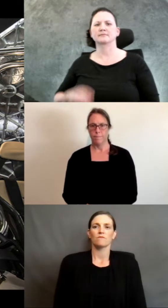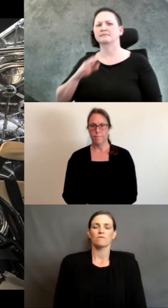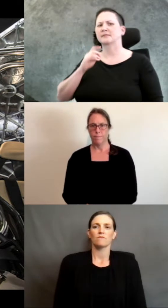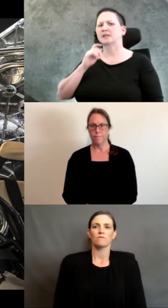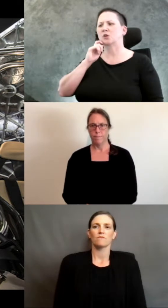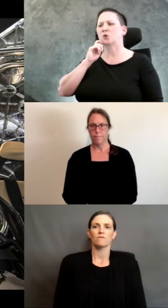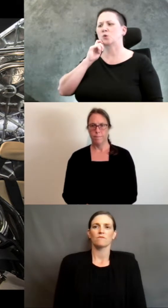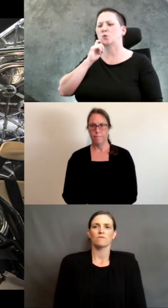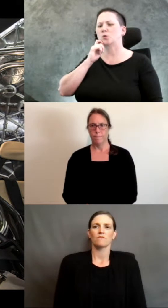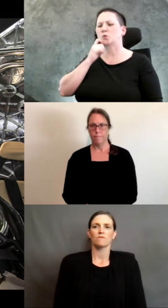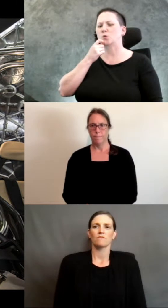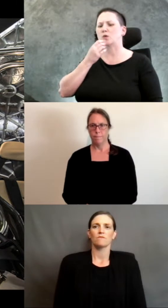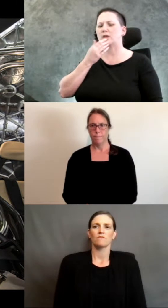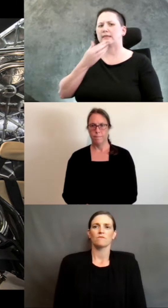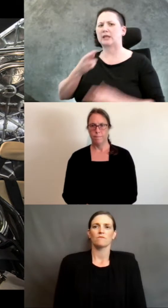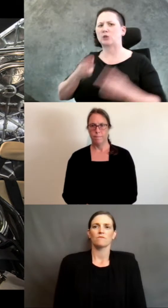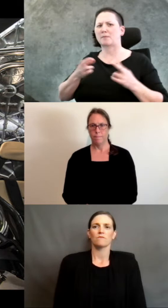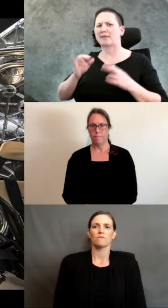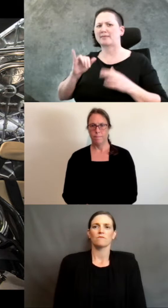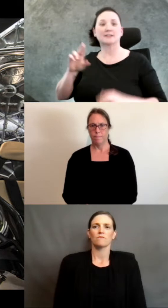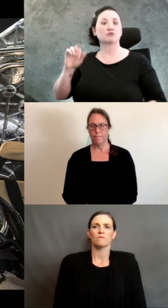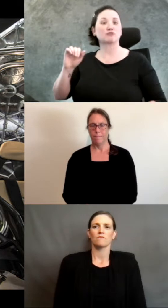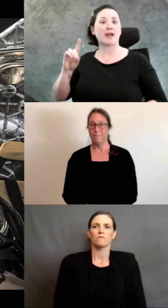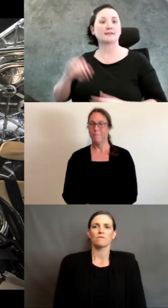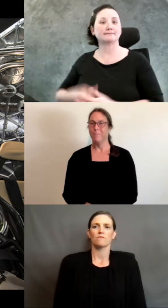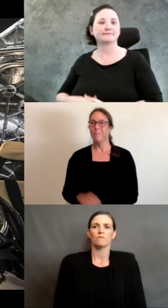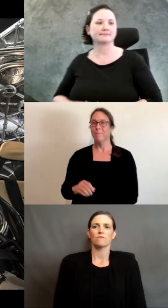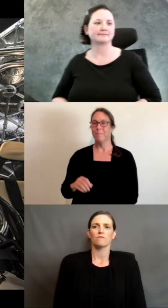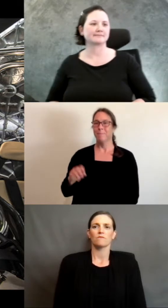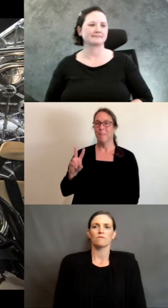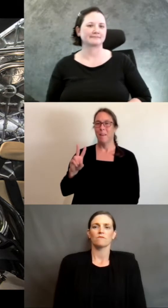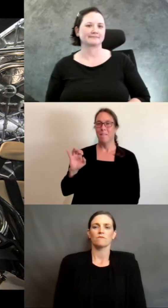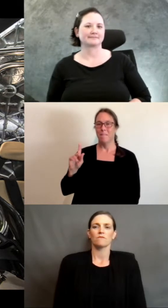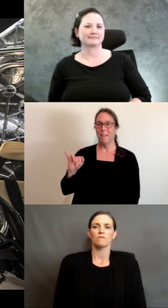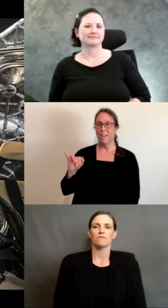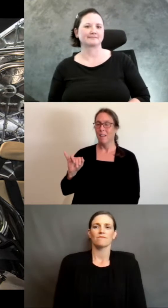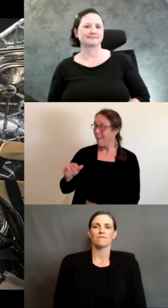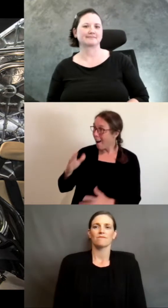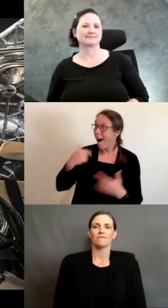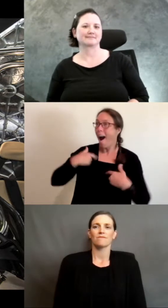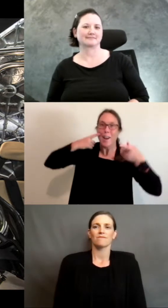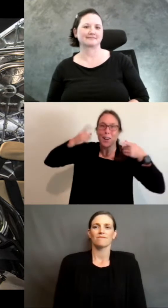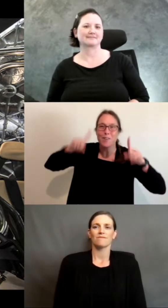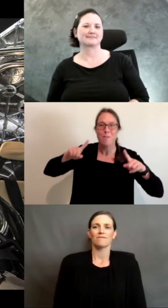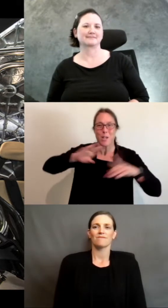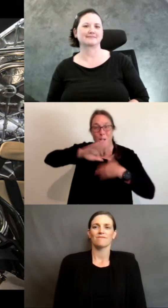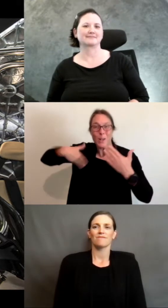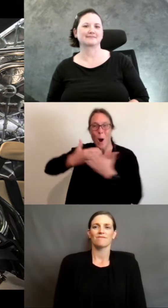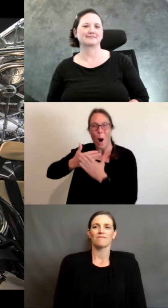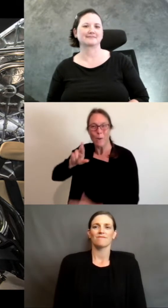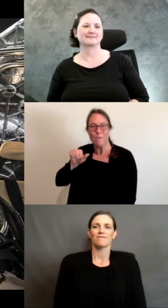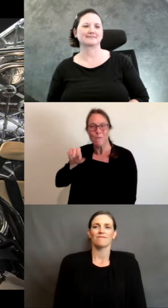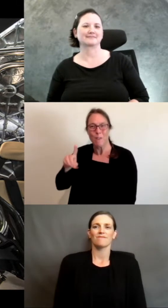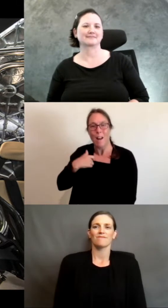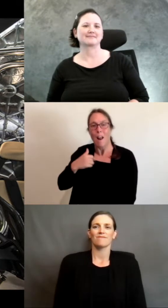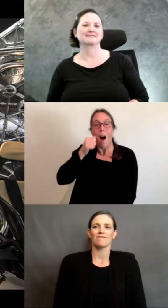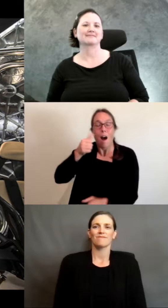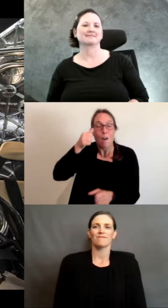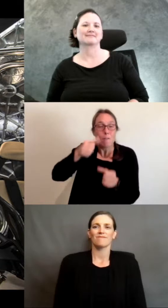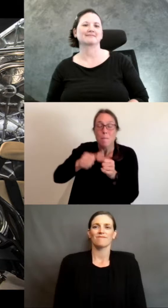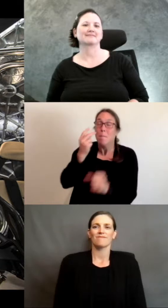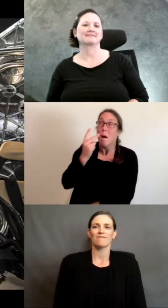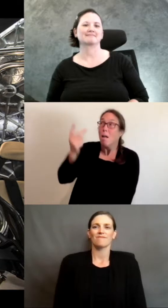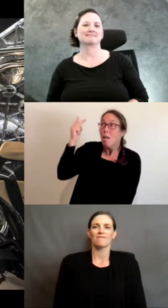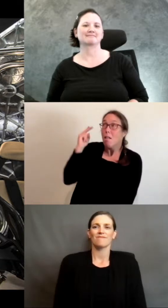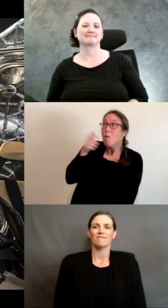rad. I agree. It's all rad. I remember watching LeVar Burton